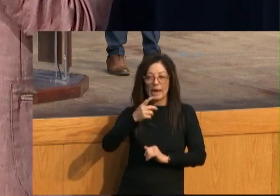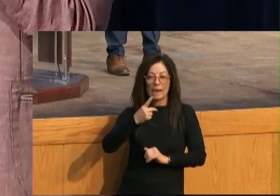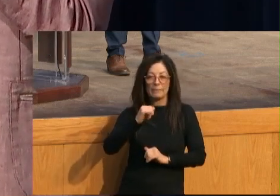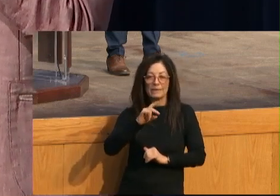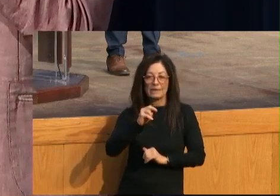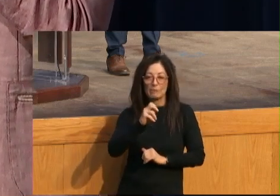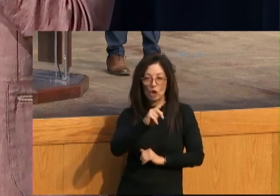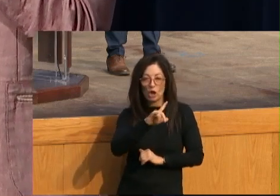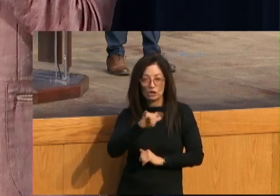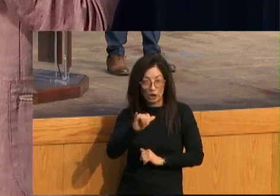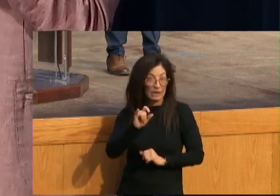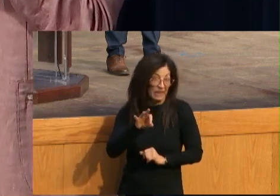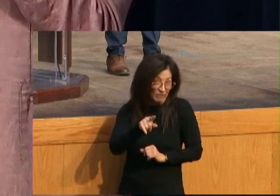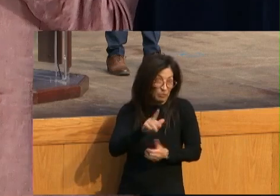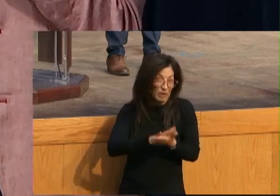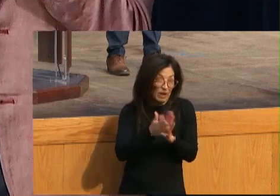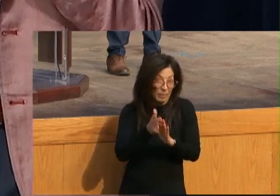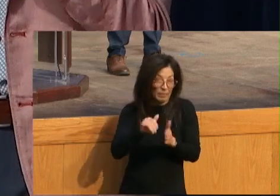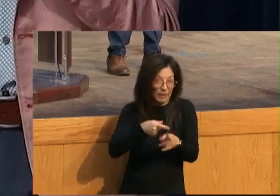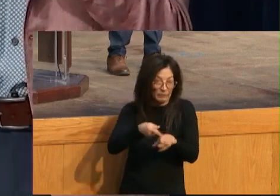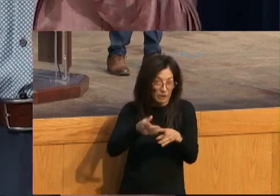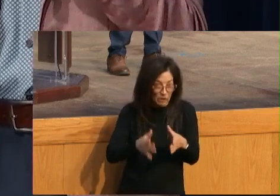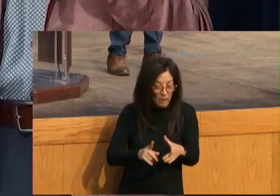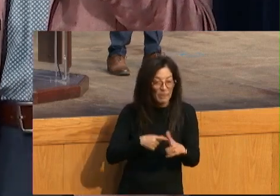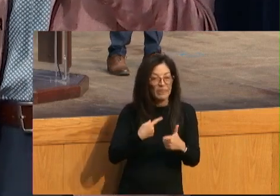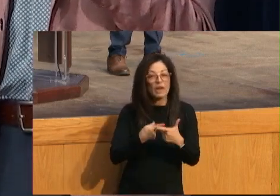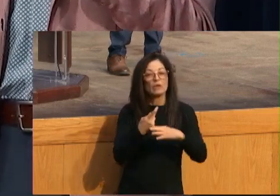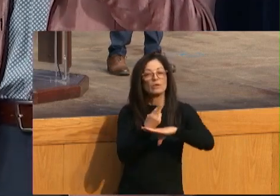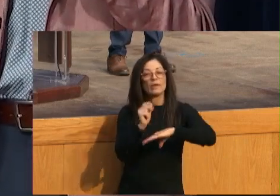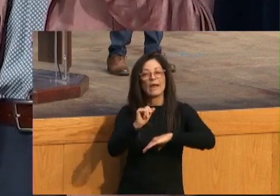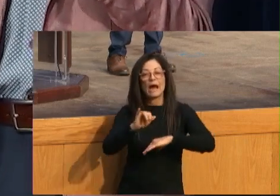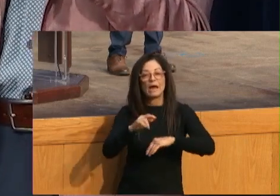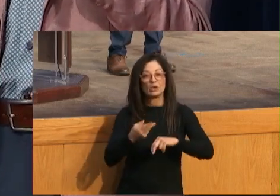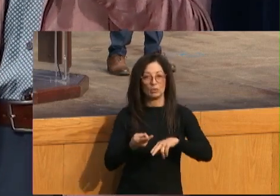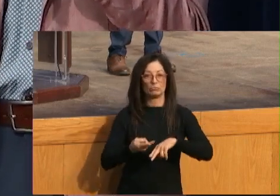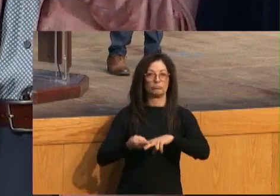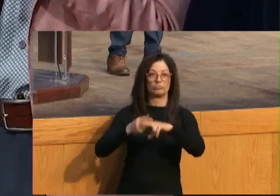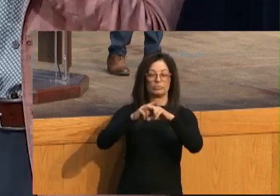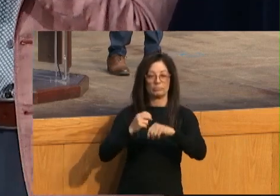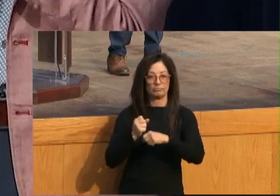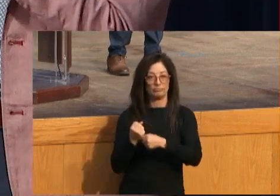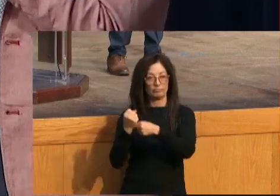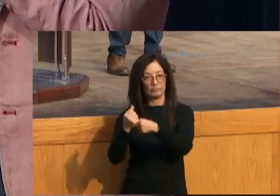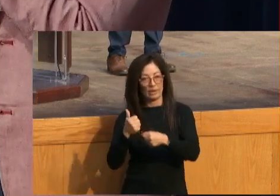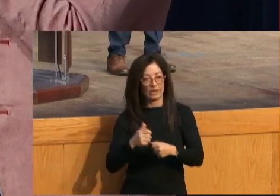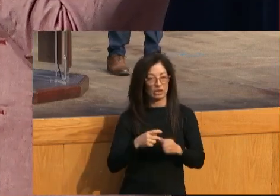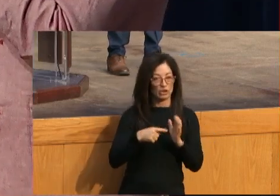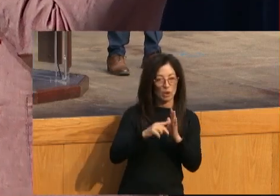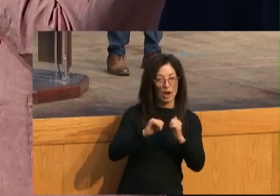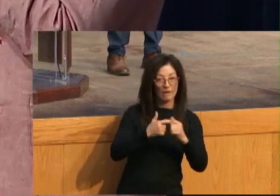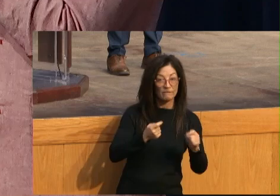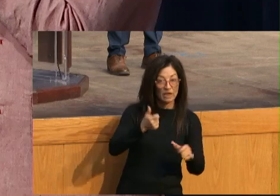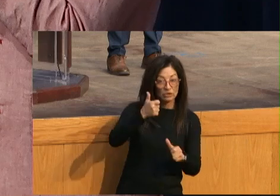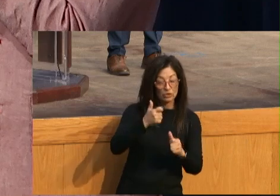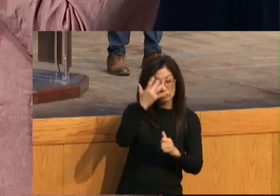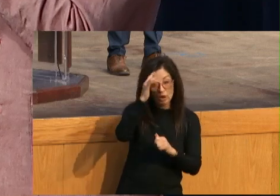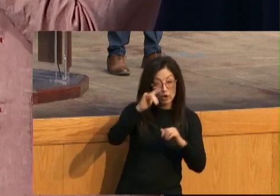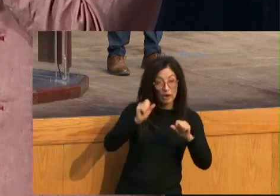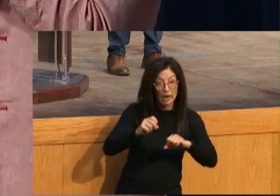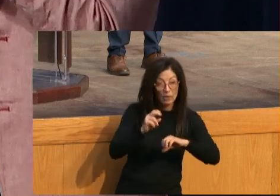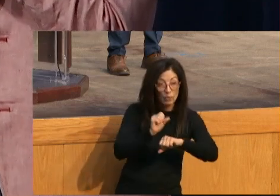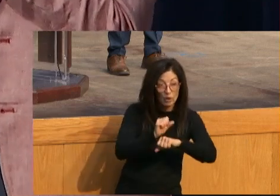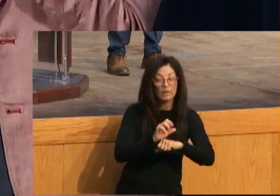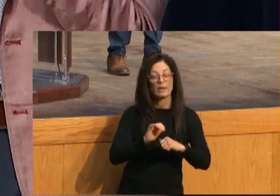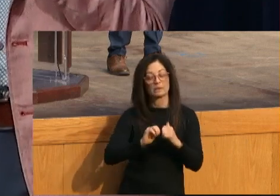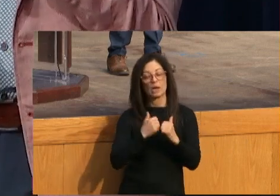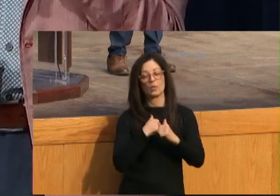an epidemiologist, but then using AI to amplify that and show how faster and smarter you can work is really the way we see